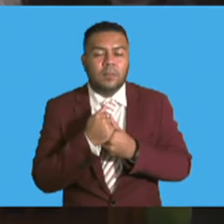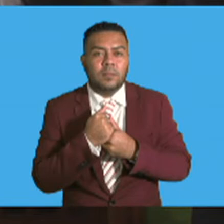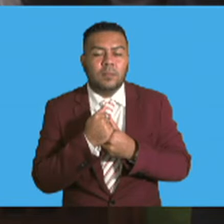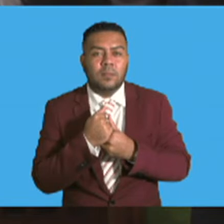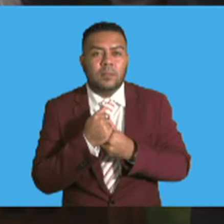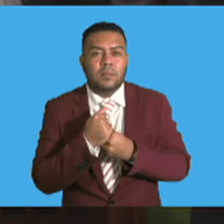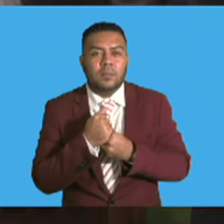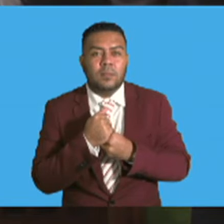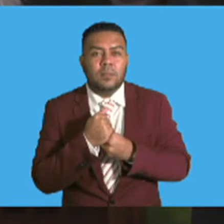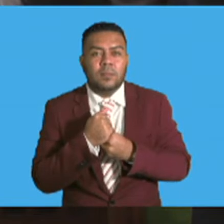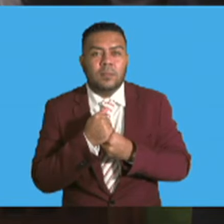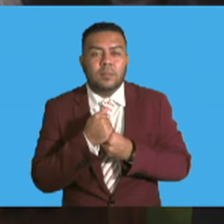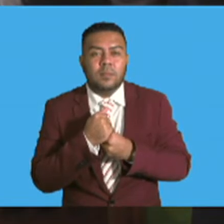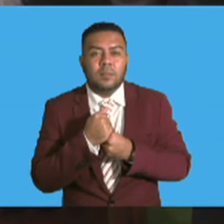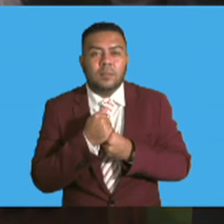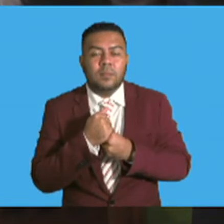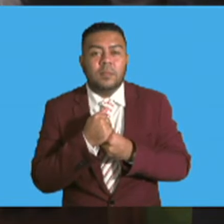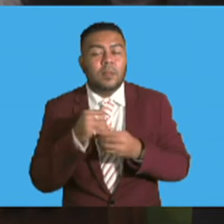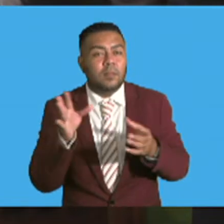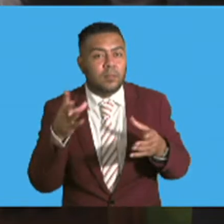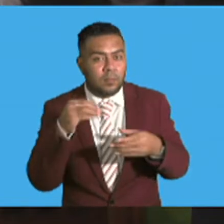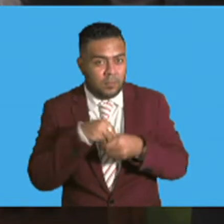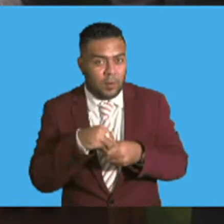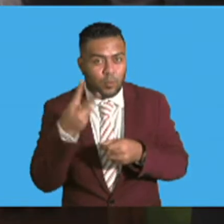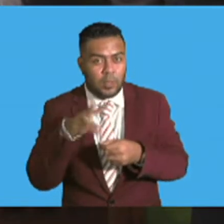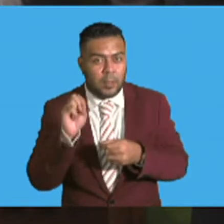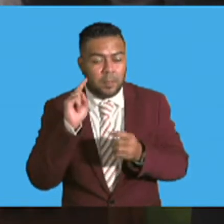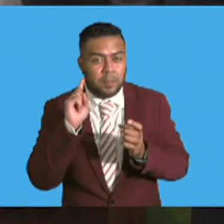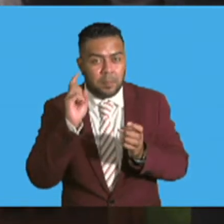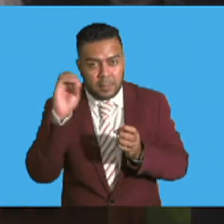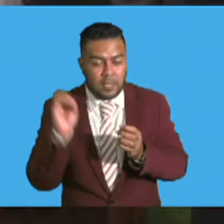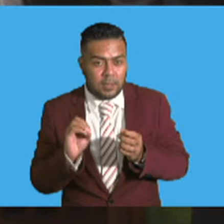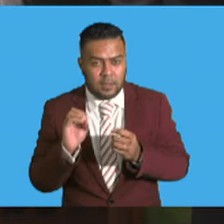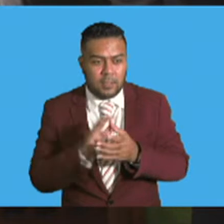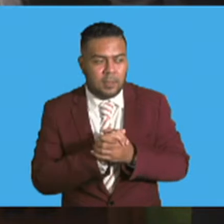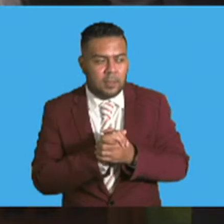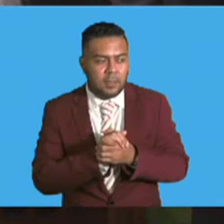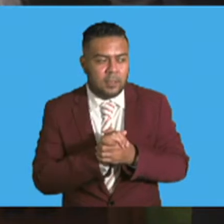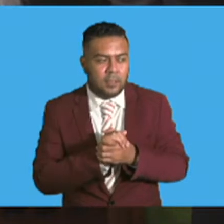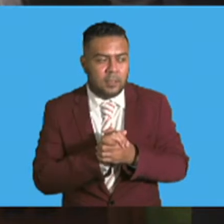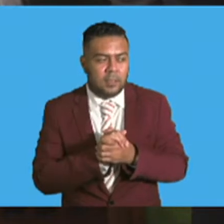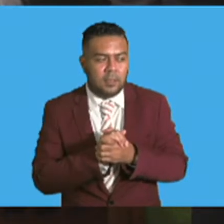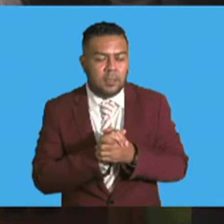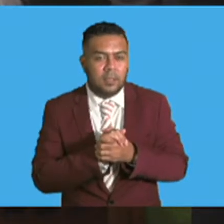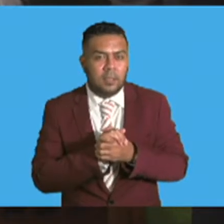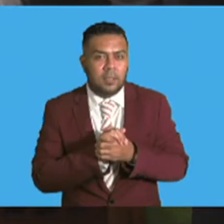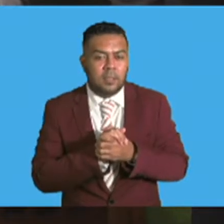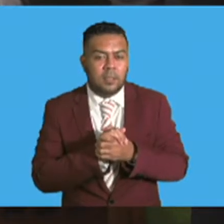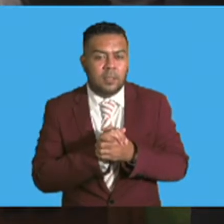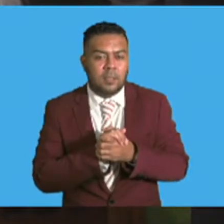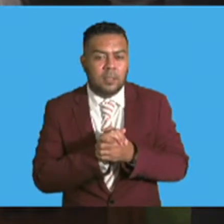15% and reduces milk yield by 20% in general. Mr. Speaker, if this